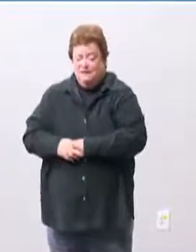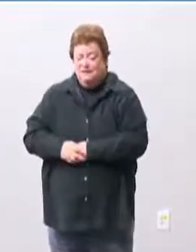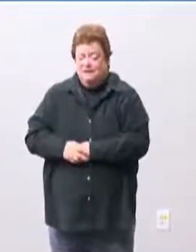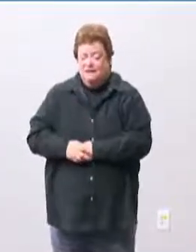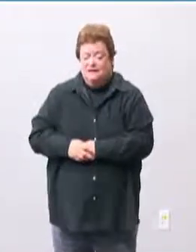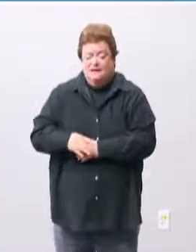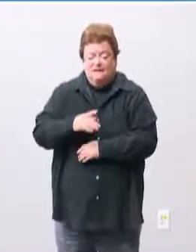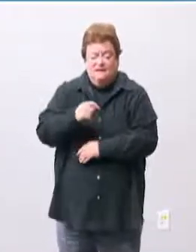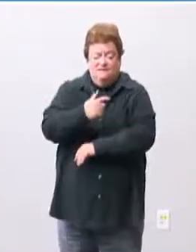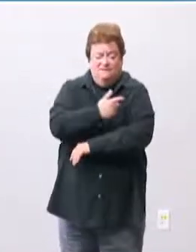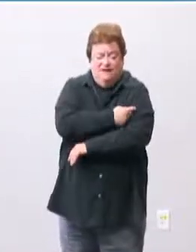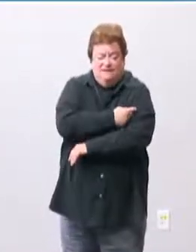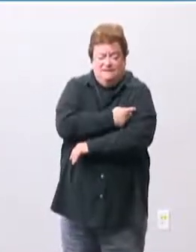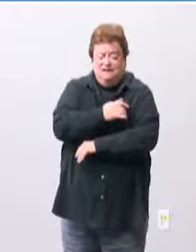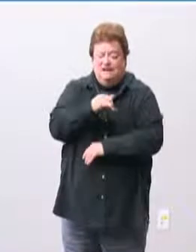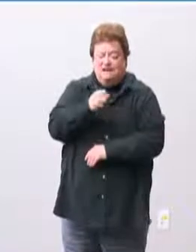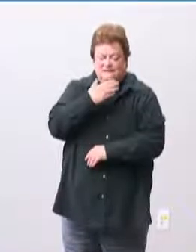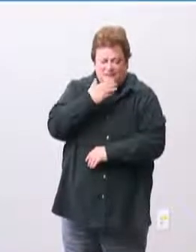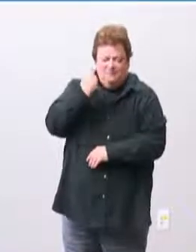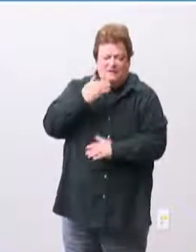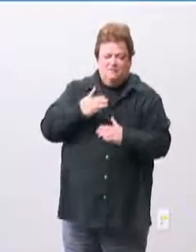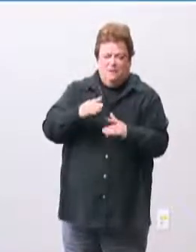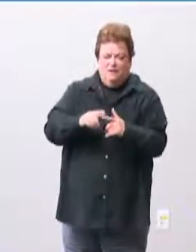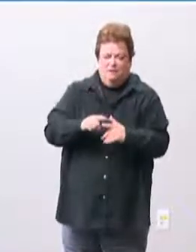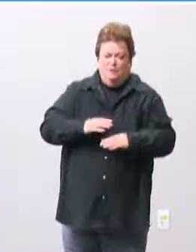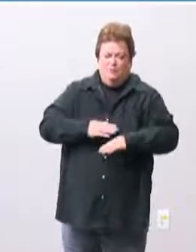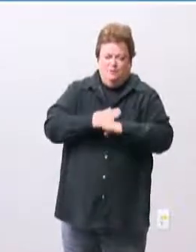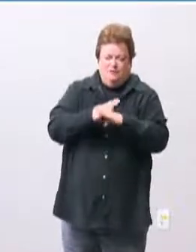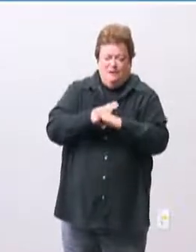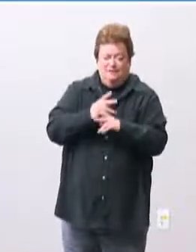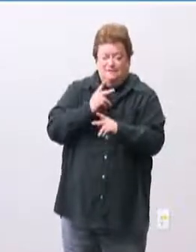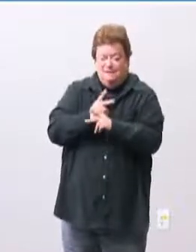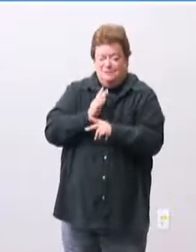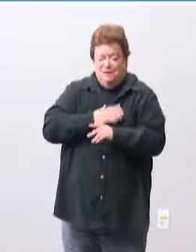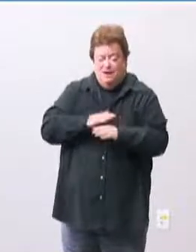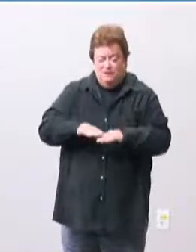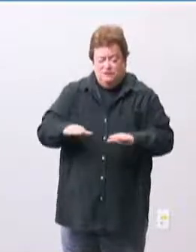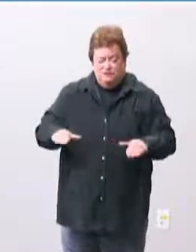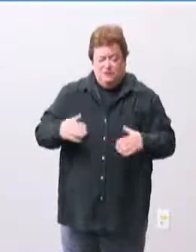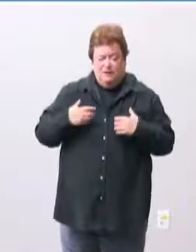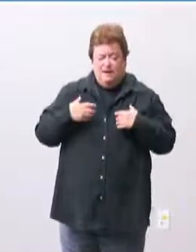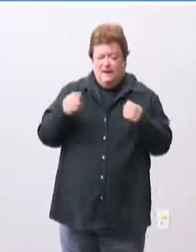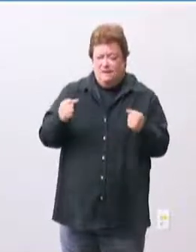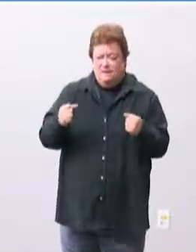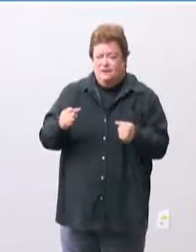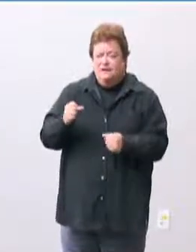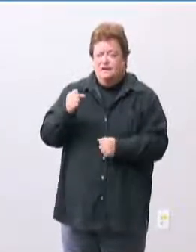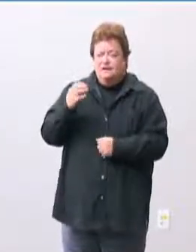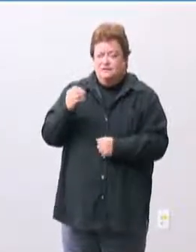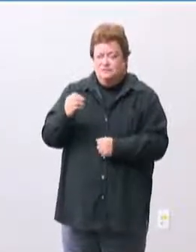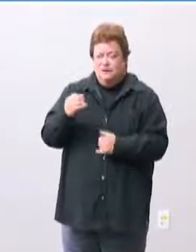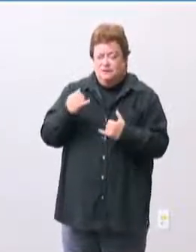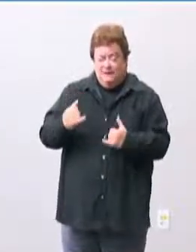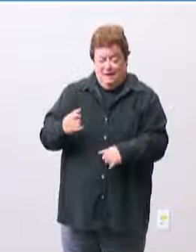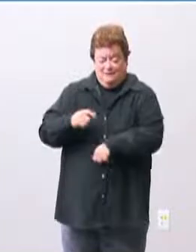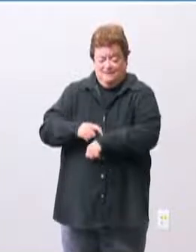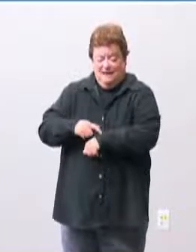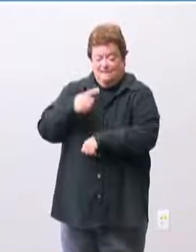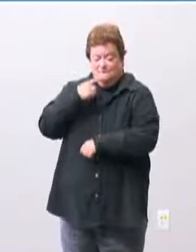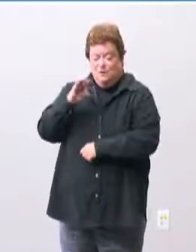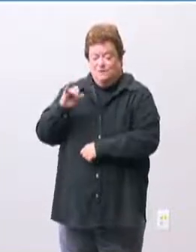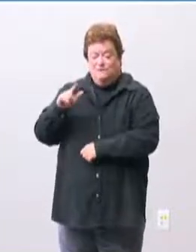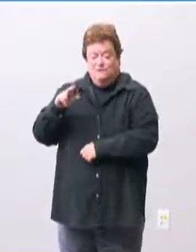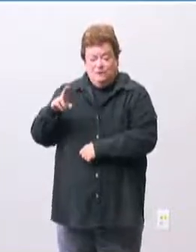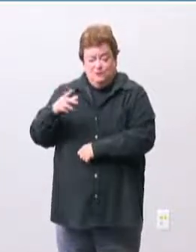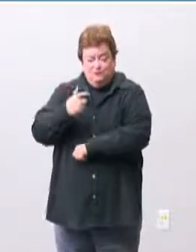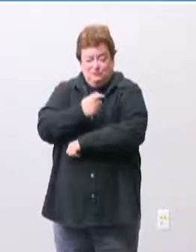COVID vaccine is the best way to keep our kids healthy. I also want to put a plug in that it's time to get our annual flu shots to keep our